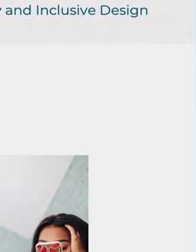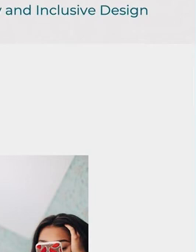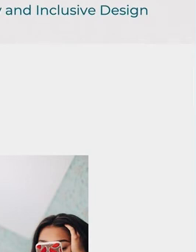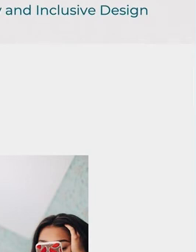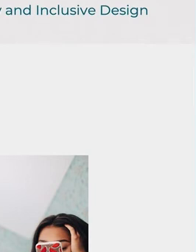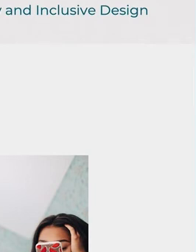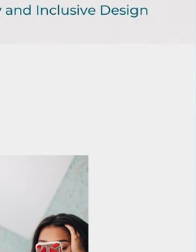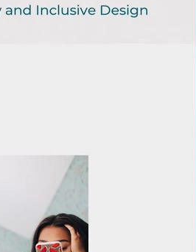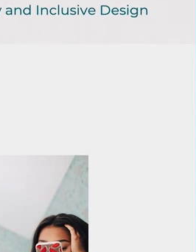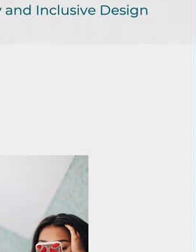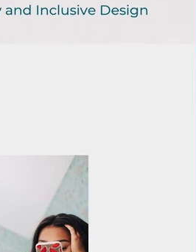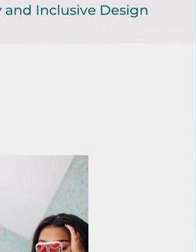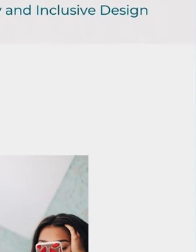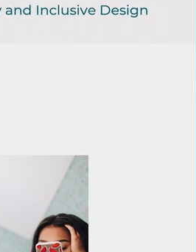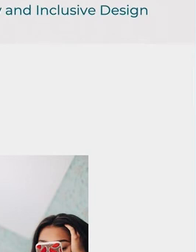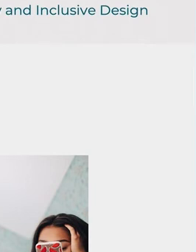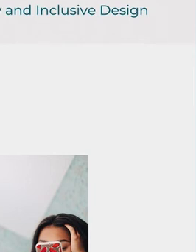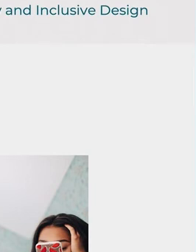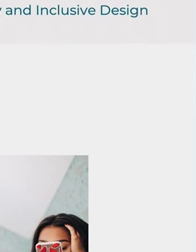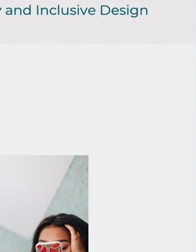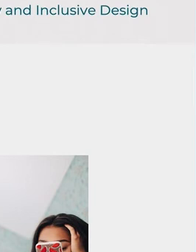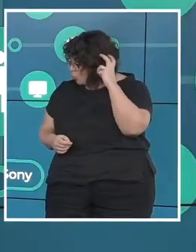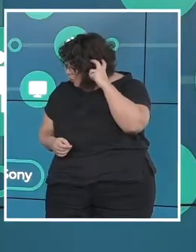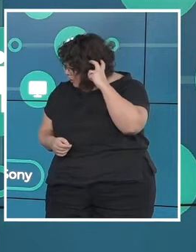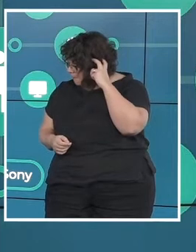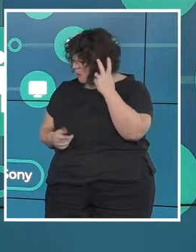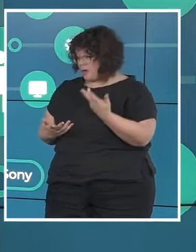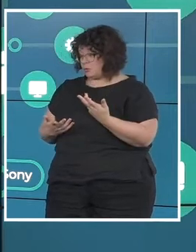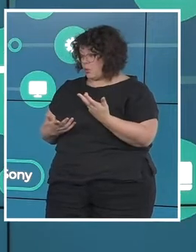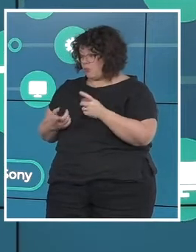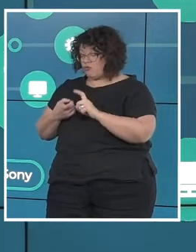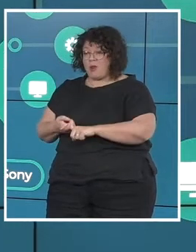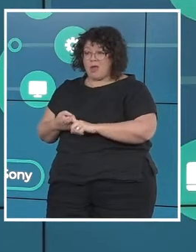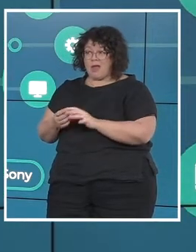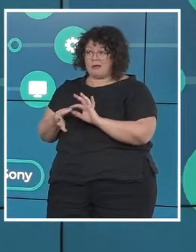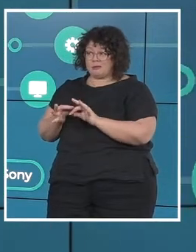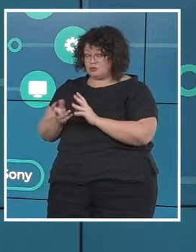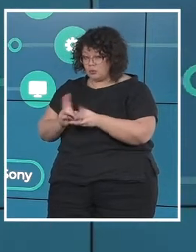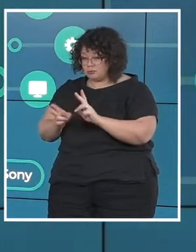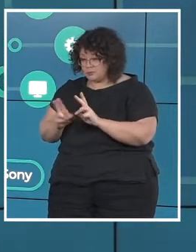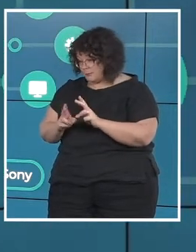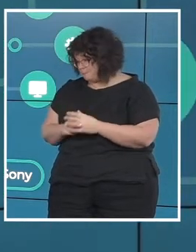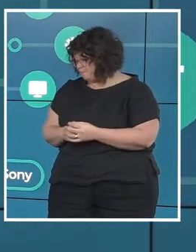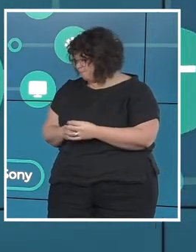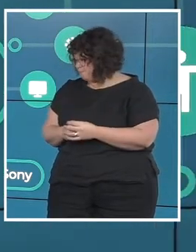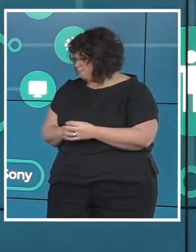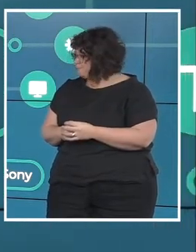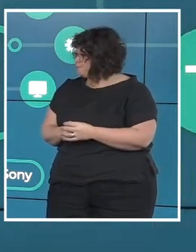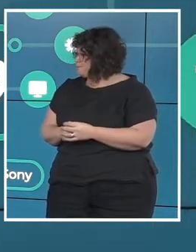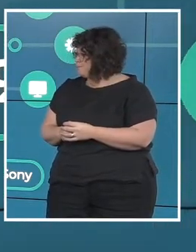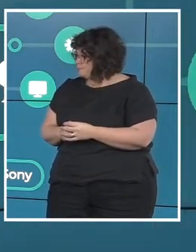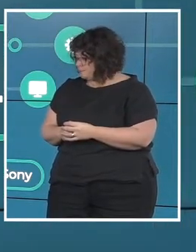sign language interpreter. But in all of these situations, assistive technology can really benefit us all.